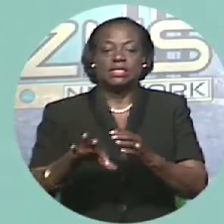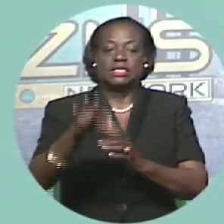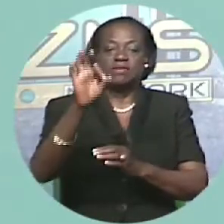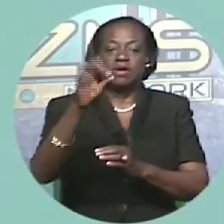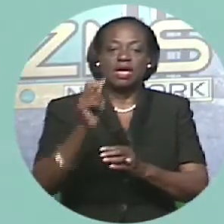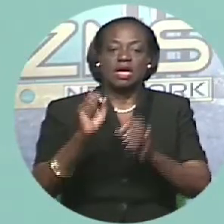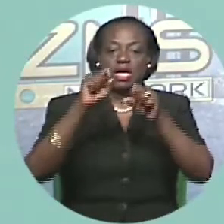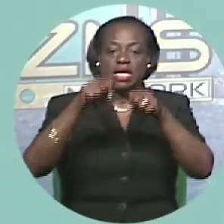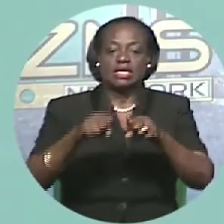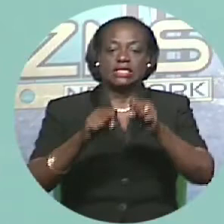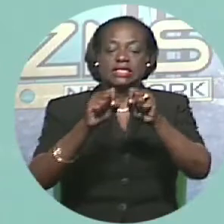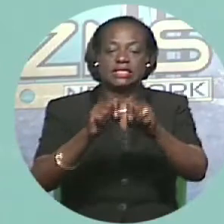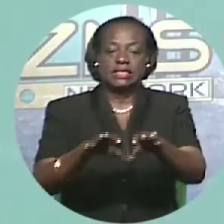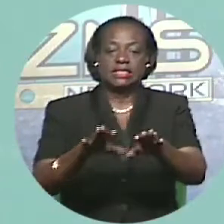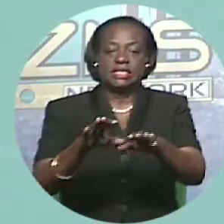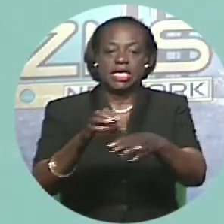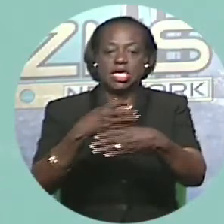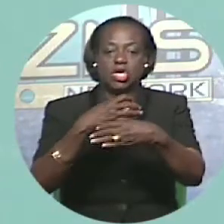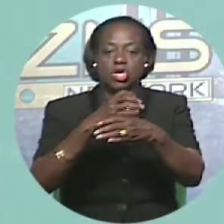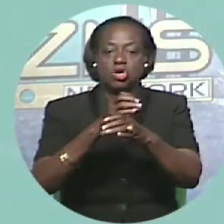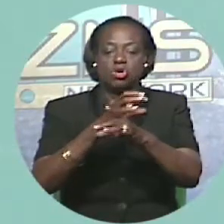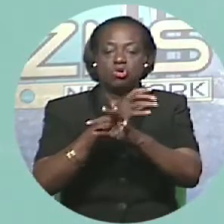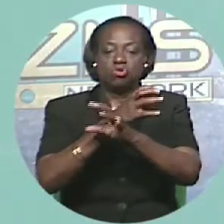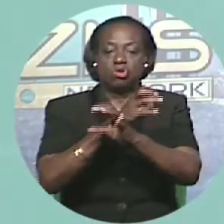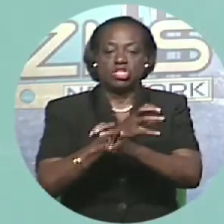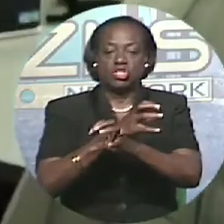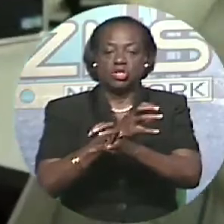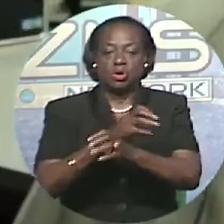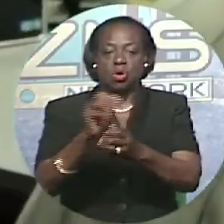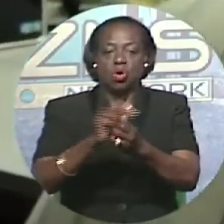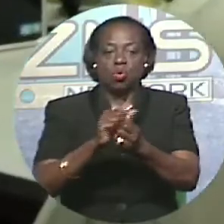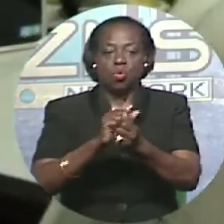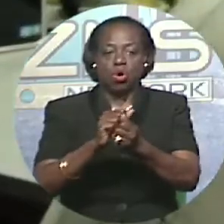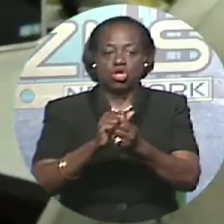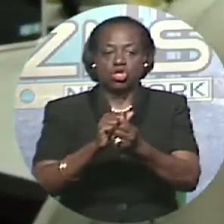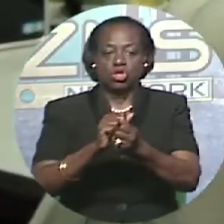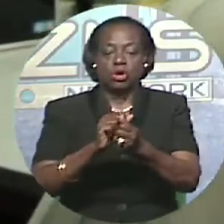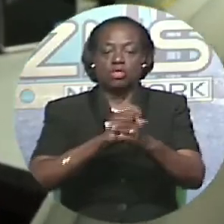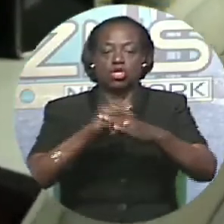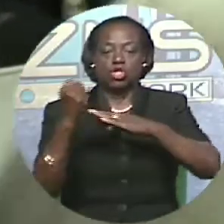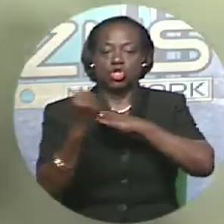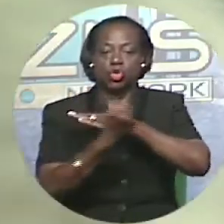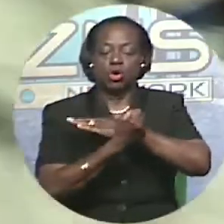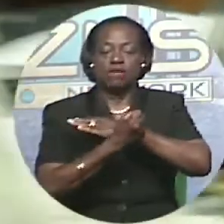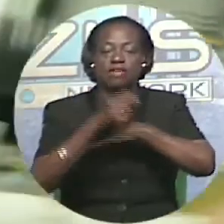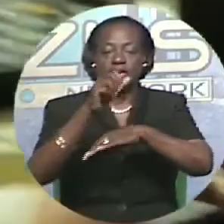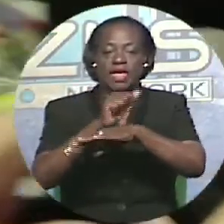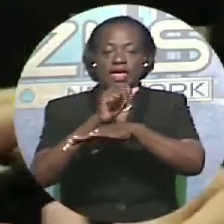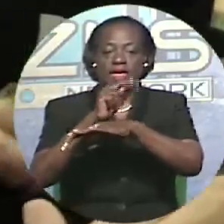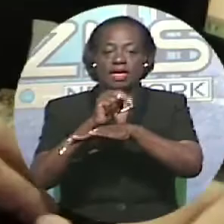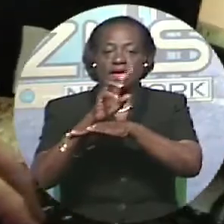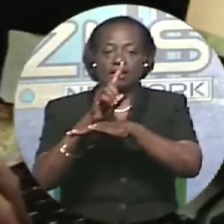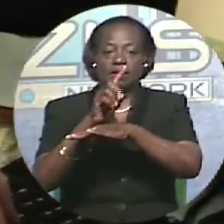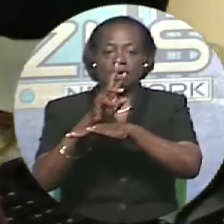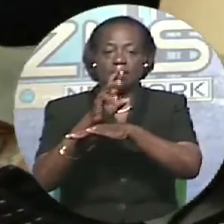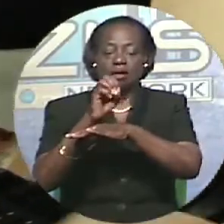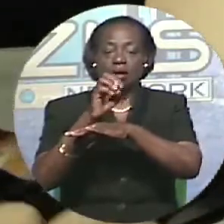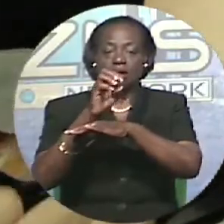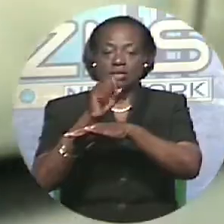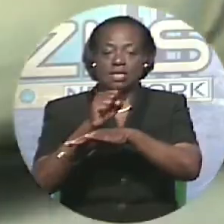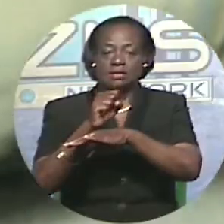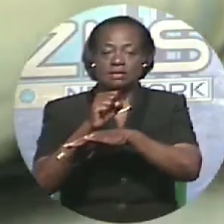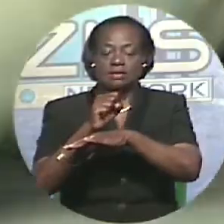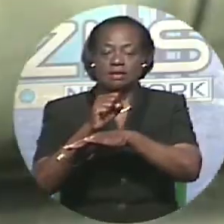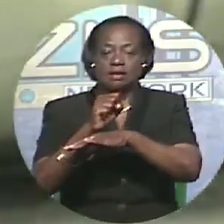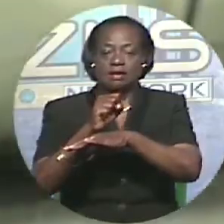supposedly washed ashore in southern Andres. In the voice note, the voice of a woman can be heard saying the body of a merman or alien was found